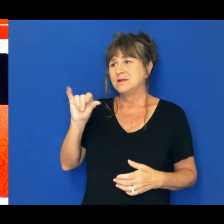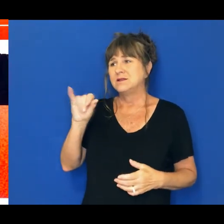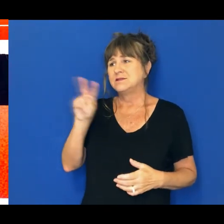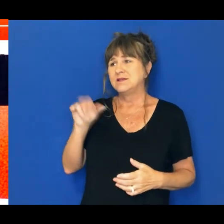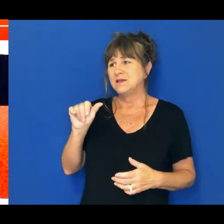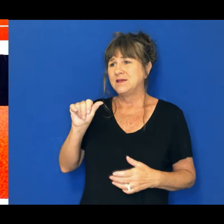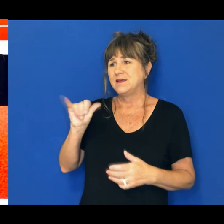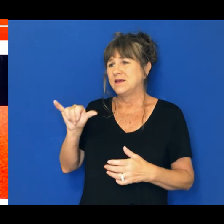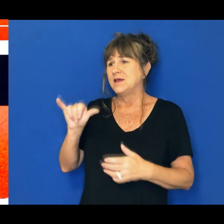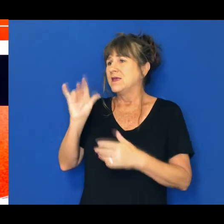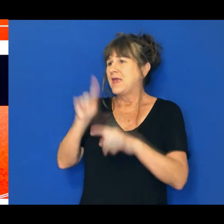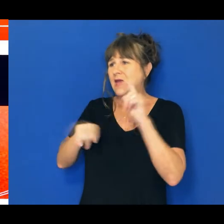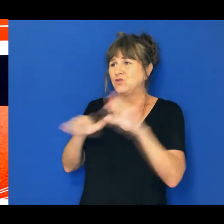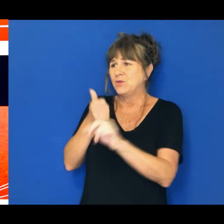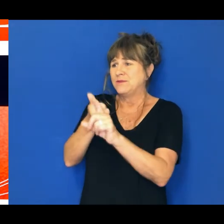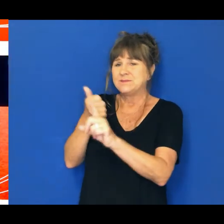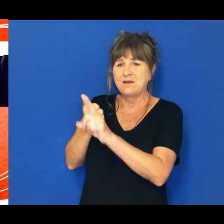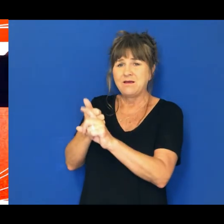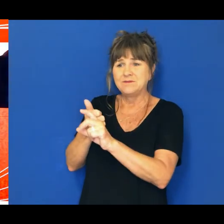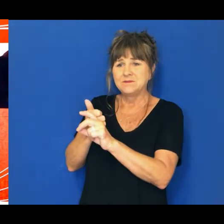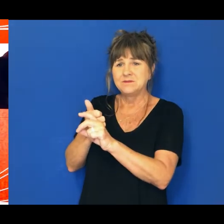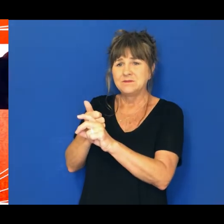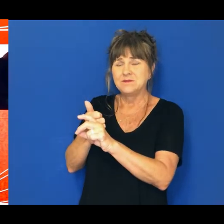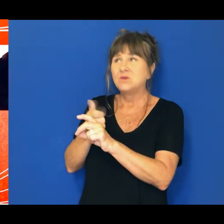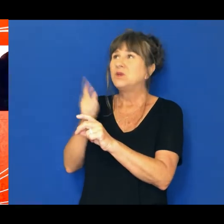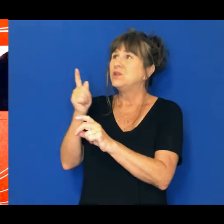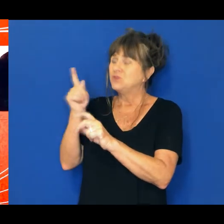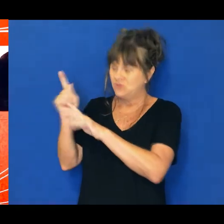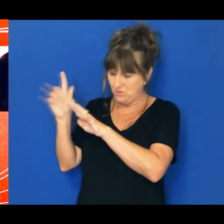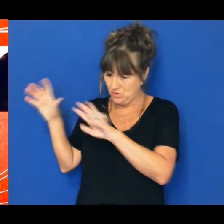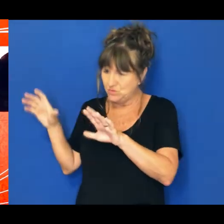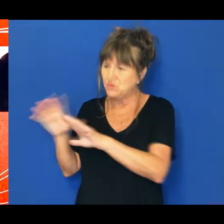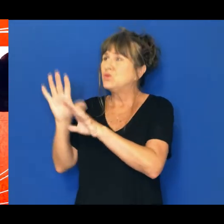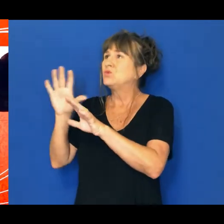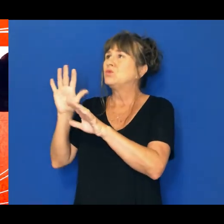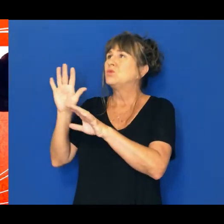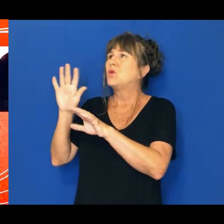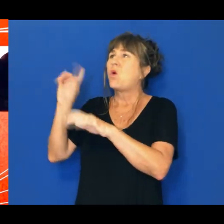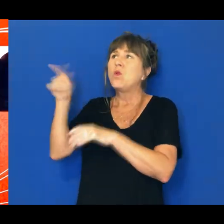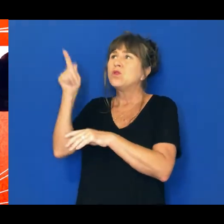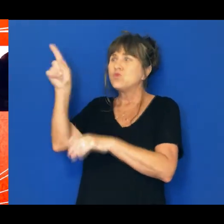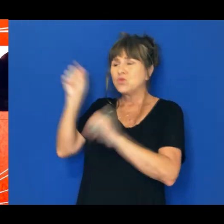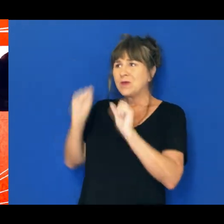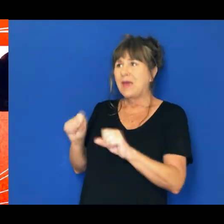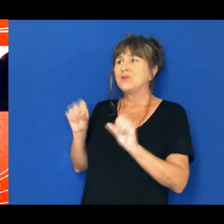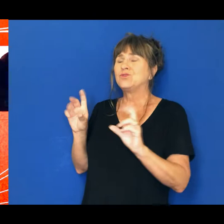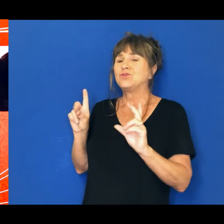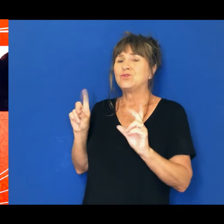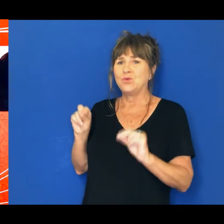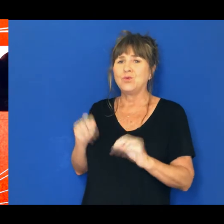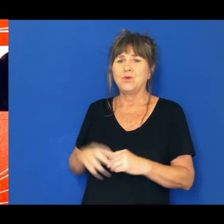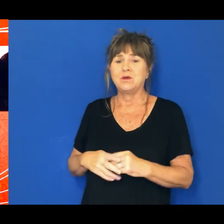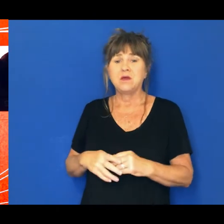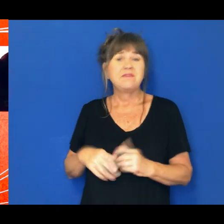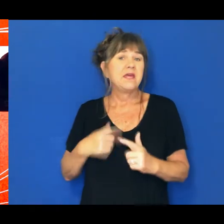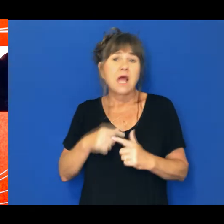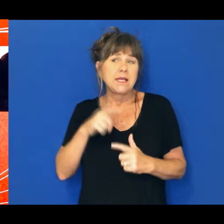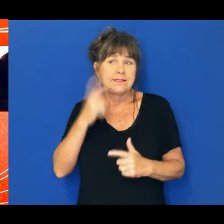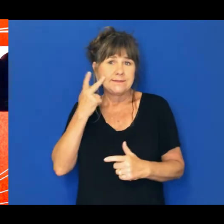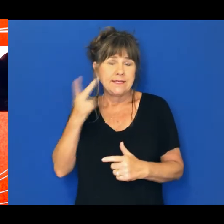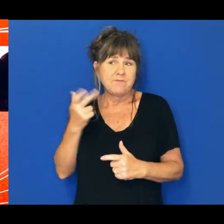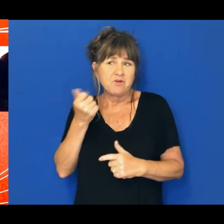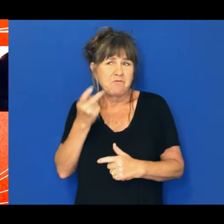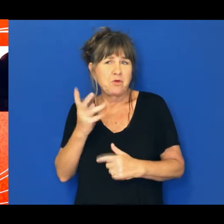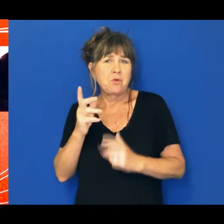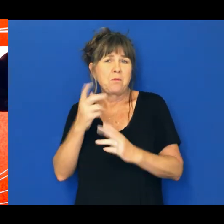do. That's what we need. We need a miracle. We need you to do what only you could do. And I didn't see Nash for the next several months because that's the life that we